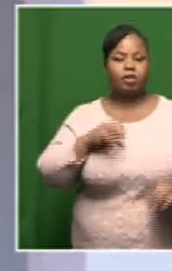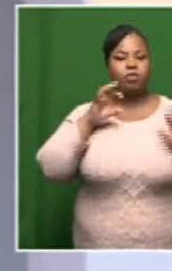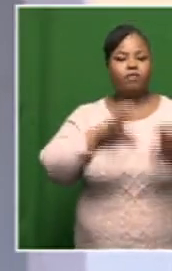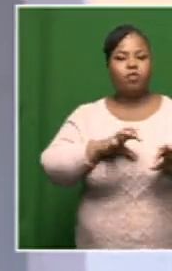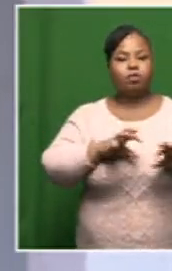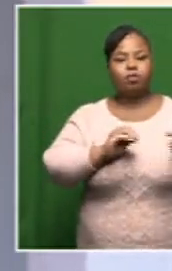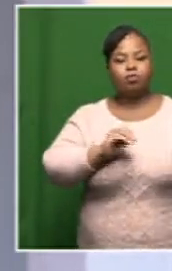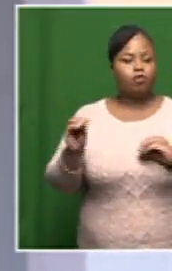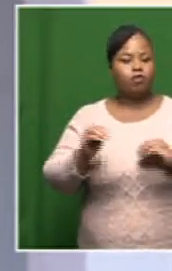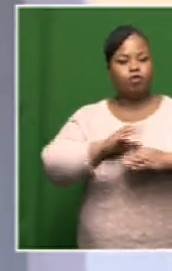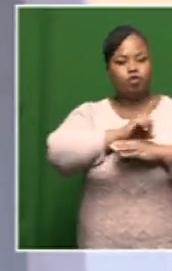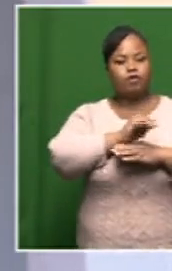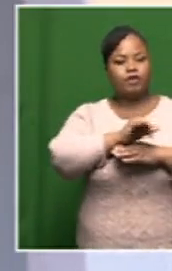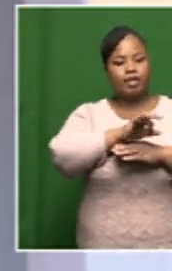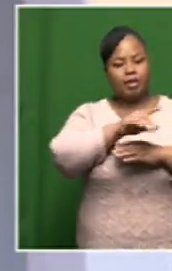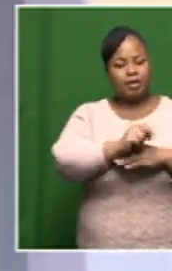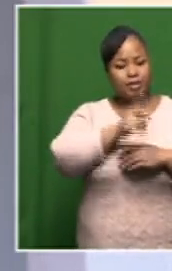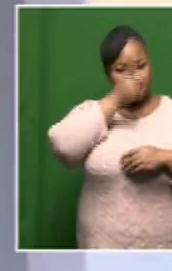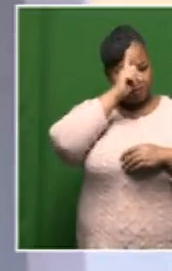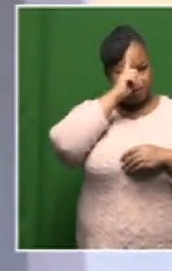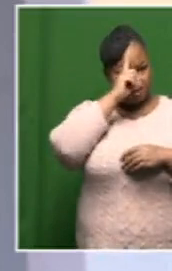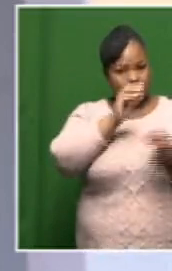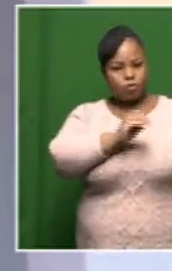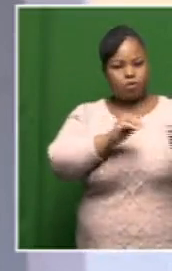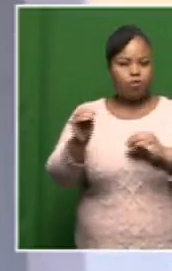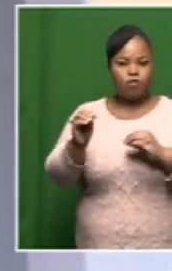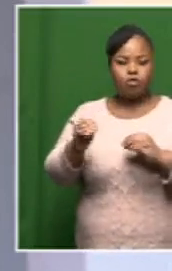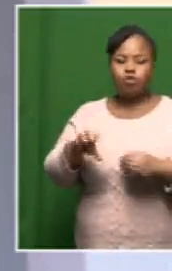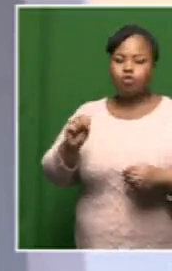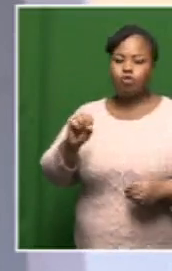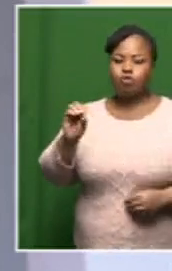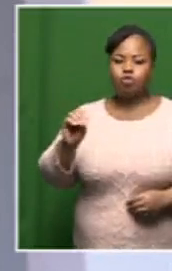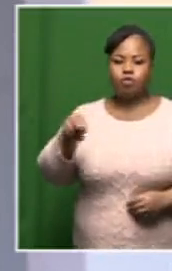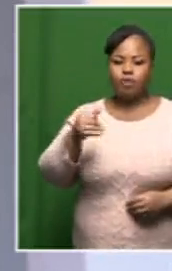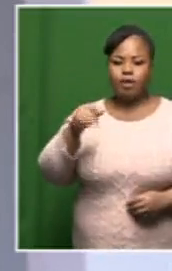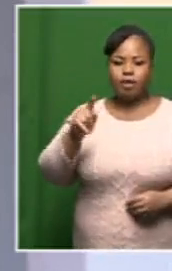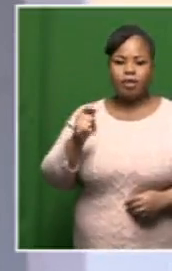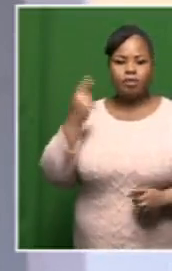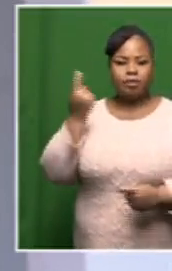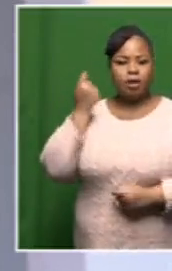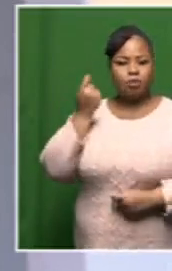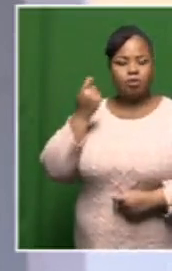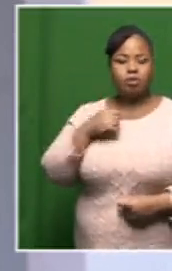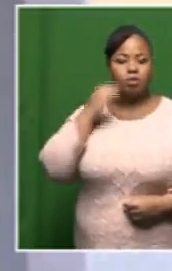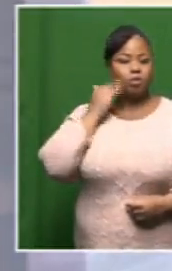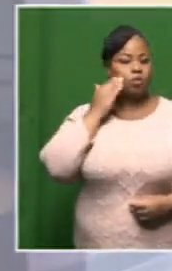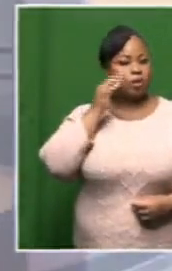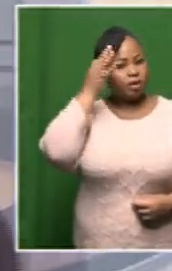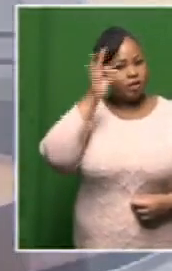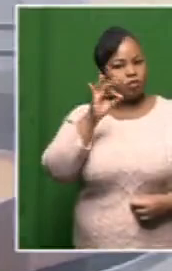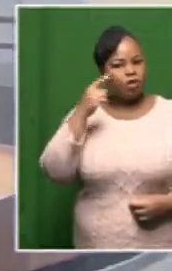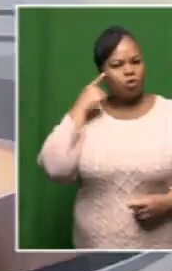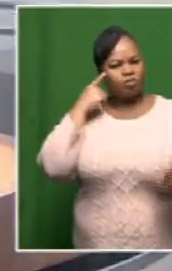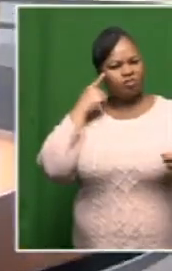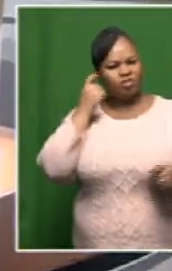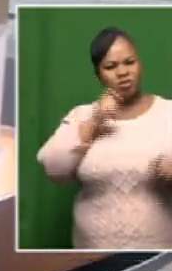removals from Dorenfontein, black people, they moved from Dorenfontein to Sophiatown. The white government, they thought, now